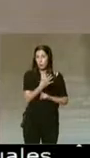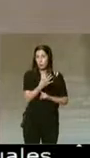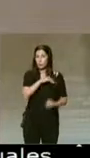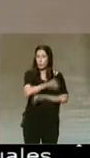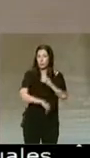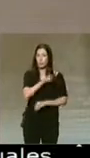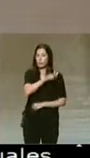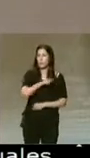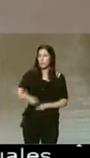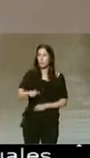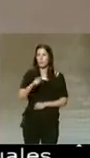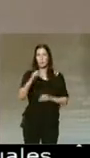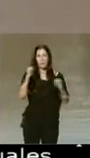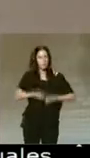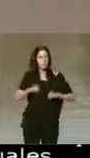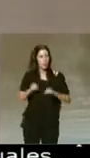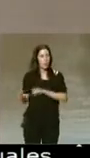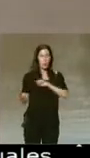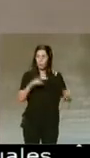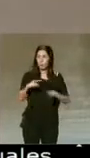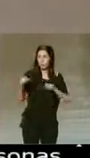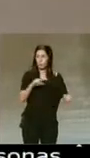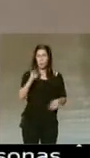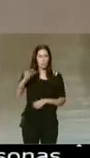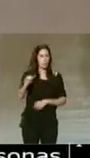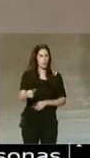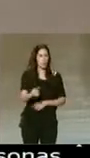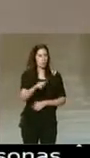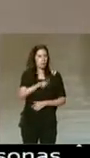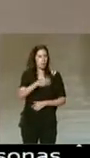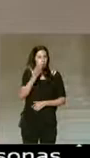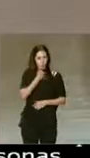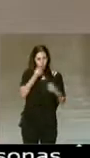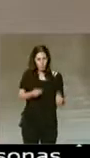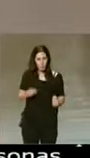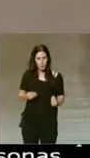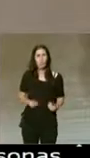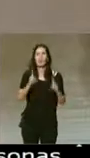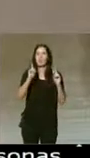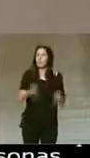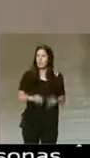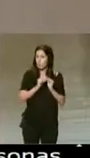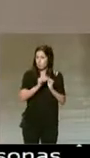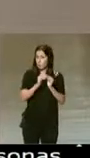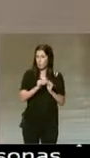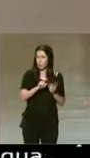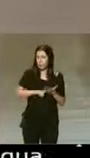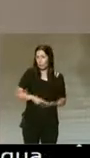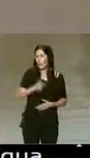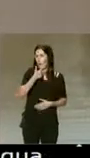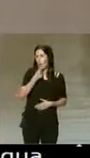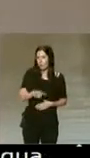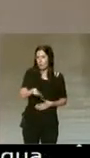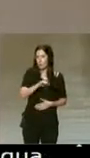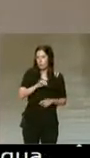visually impaired people, then for elderly people, or for foreigners, immigrants who are not very